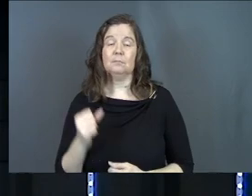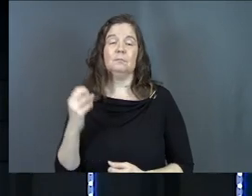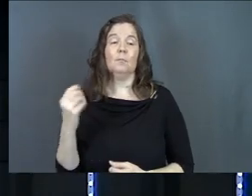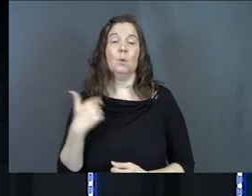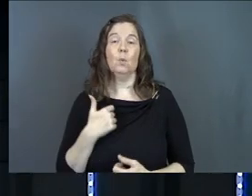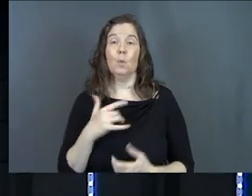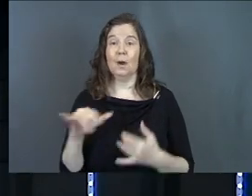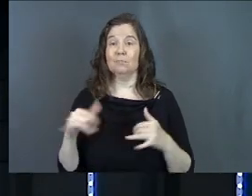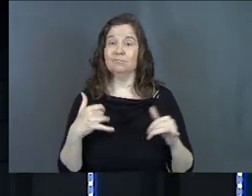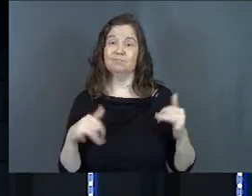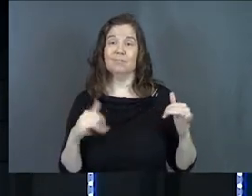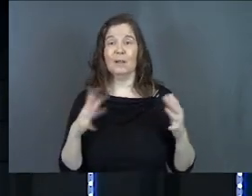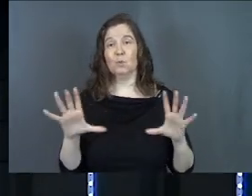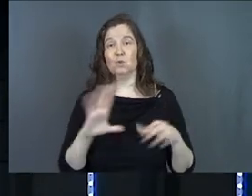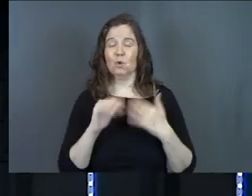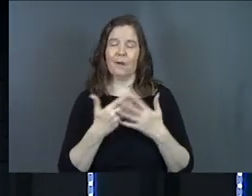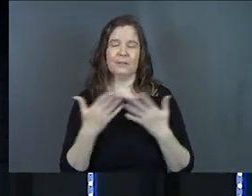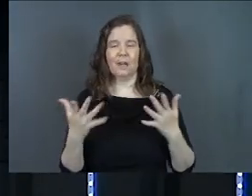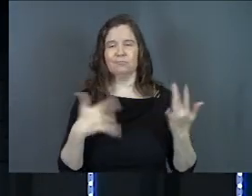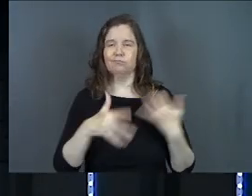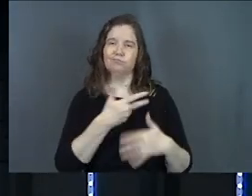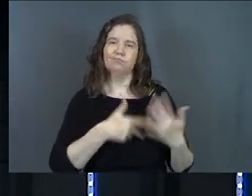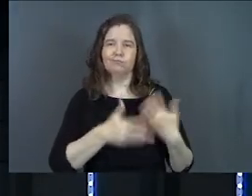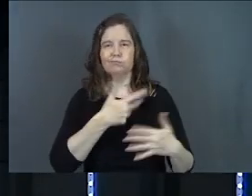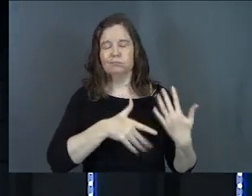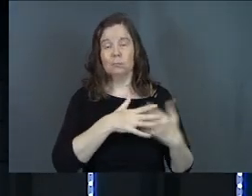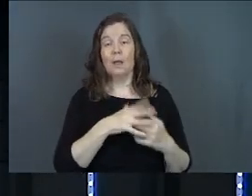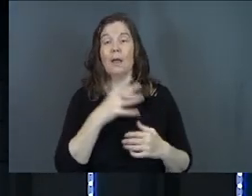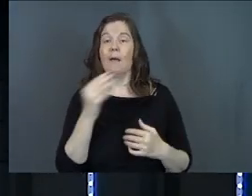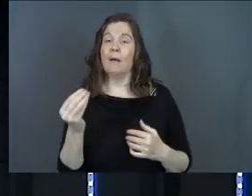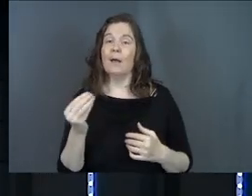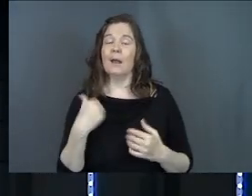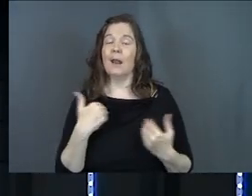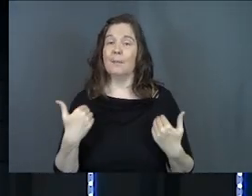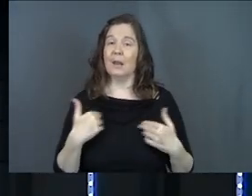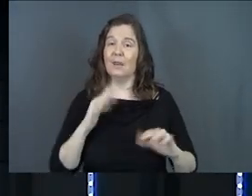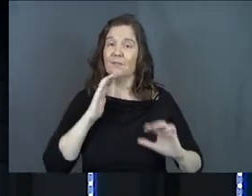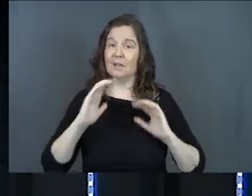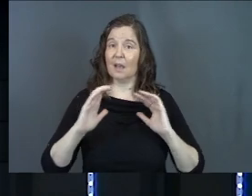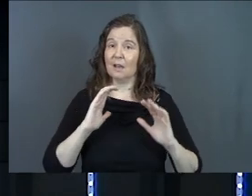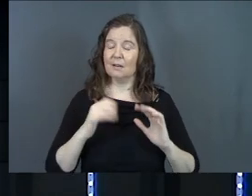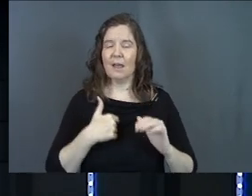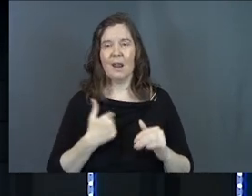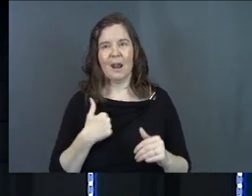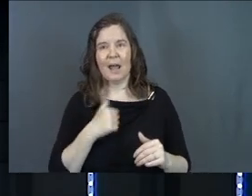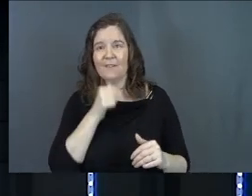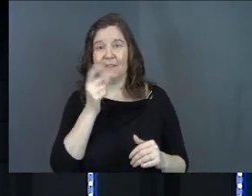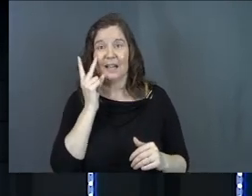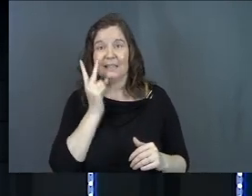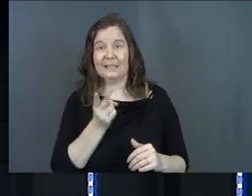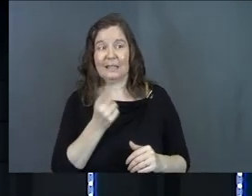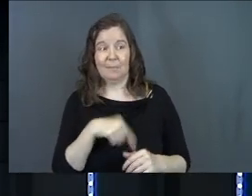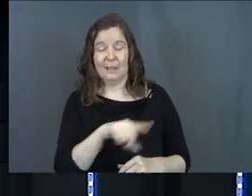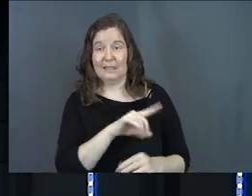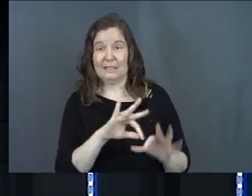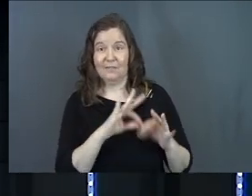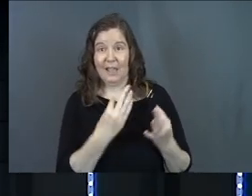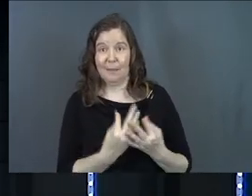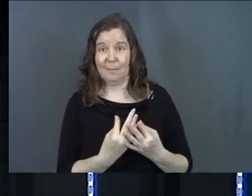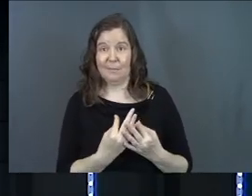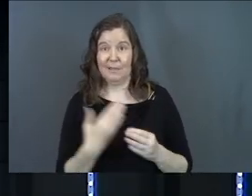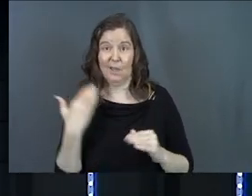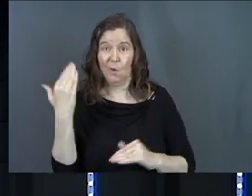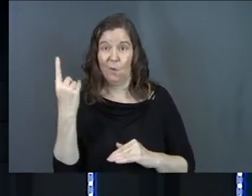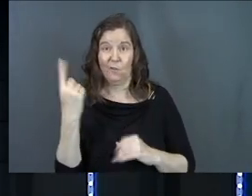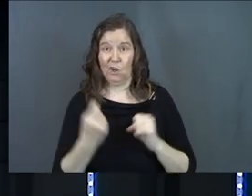So we're partying, right? Like we're doing all our stuff. And I'm having conversations and I haven't seen a lot of this family